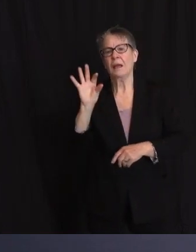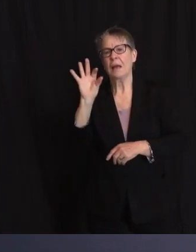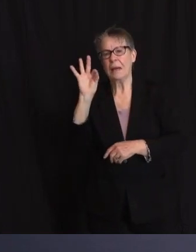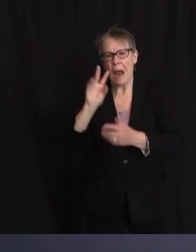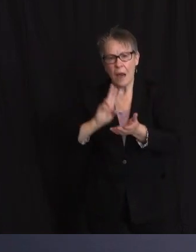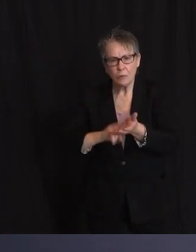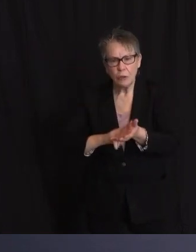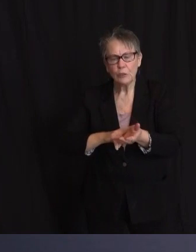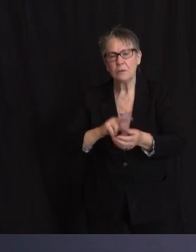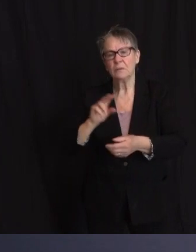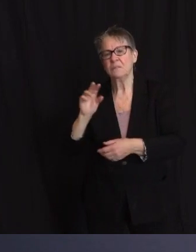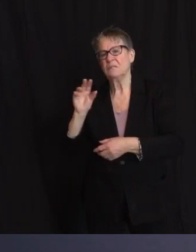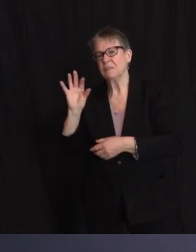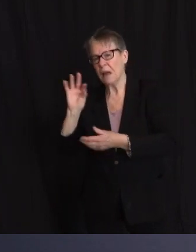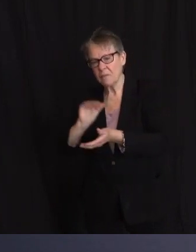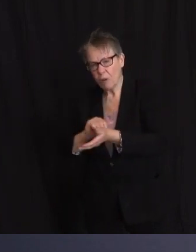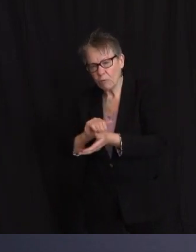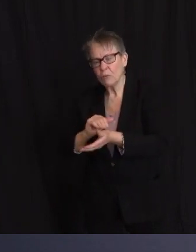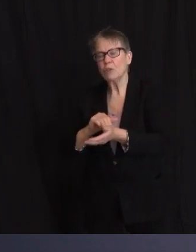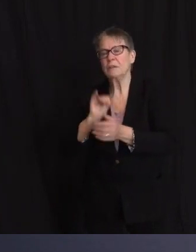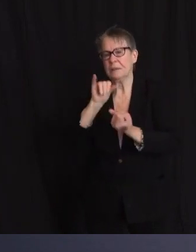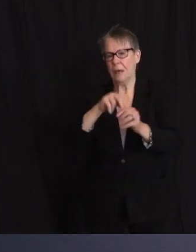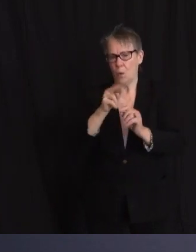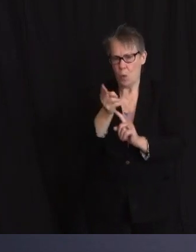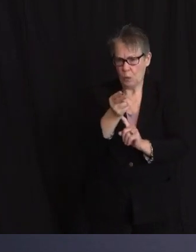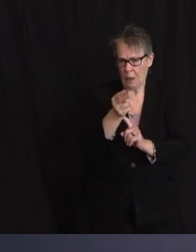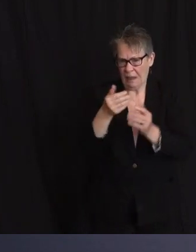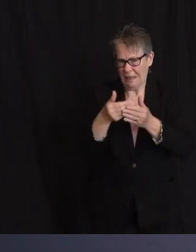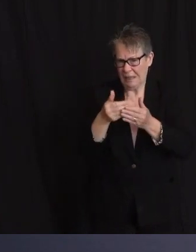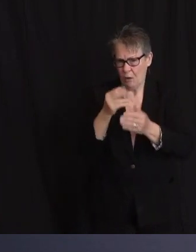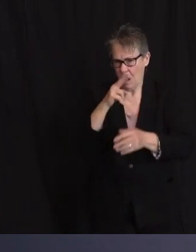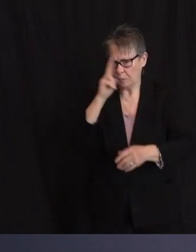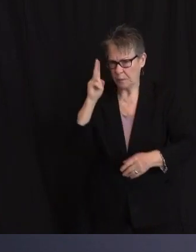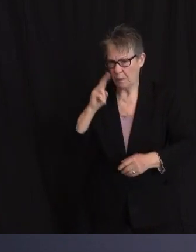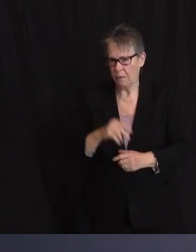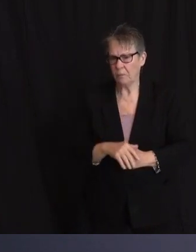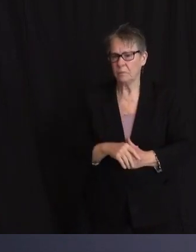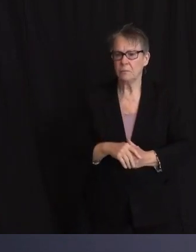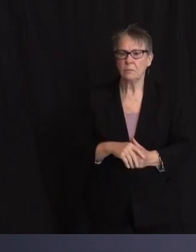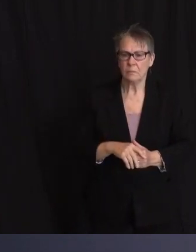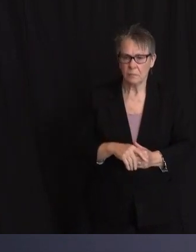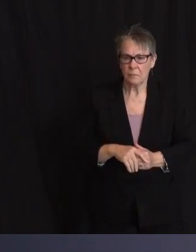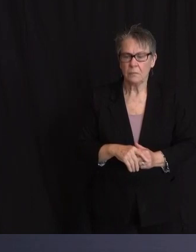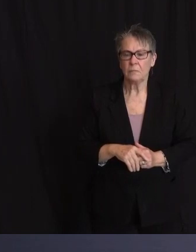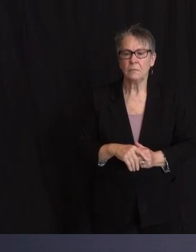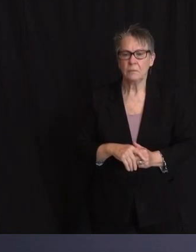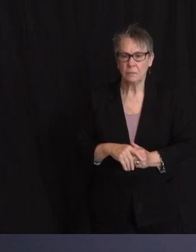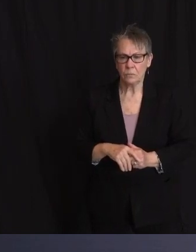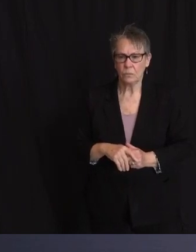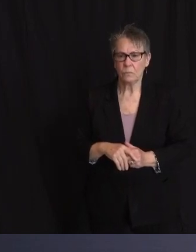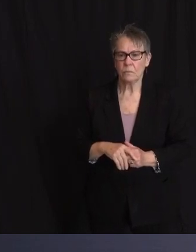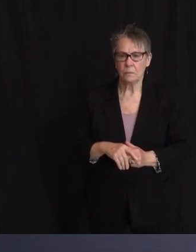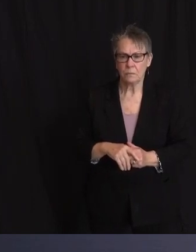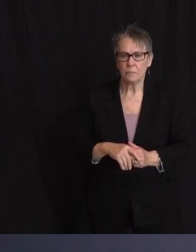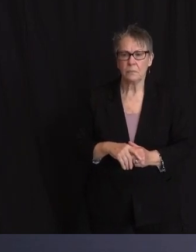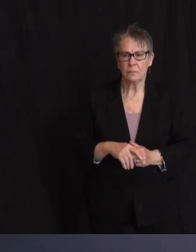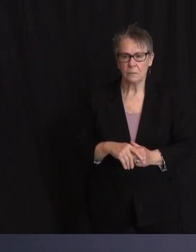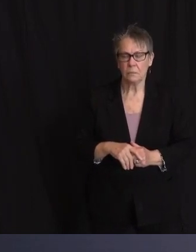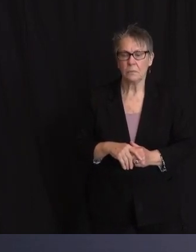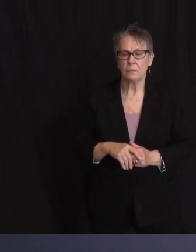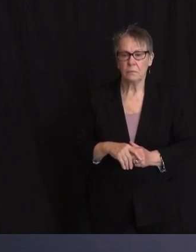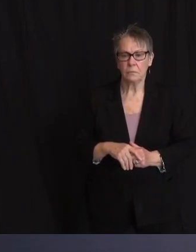the Secaucus federal site or the Edison site. Many of the patients coming from